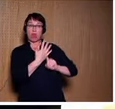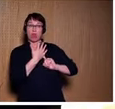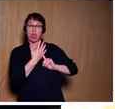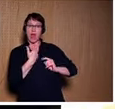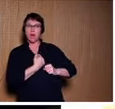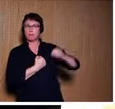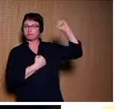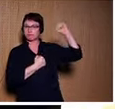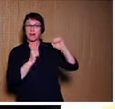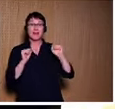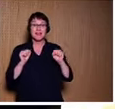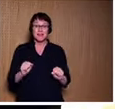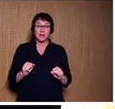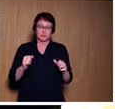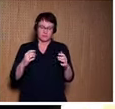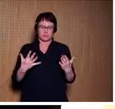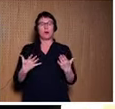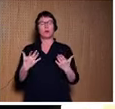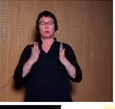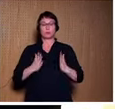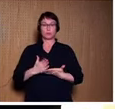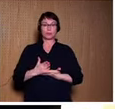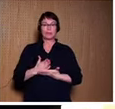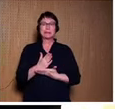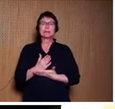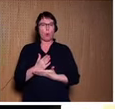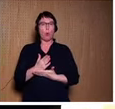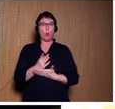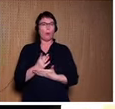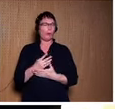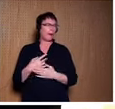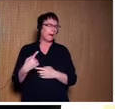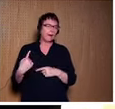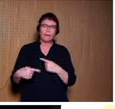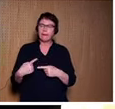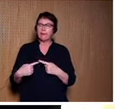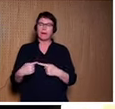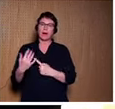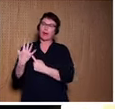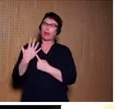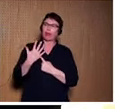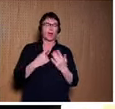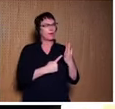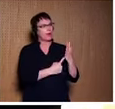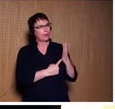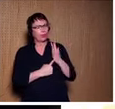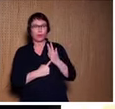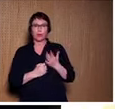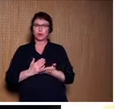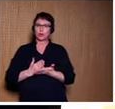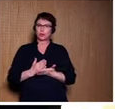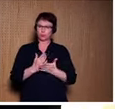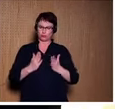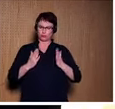human rights are constantly under attack, constantly threatened. By who?